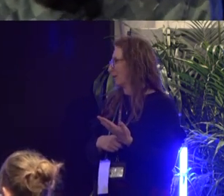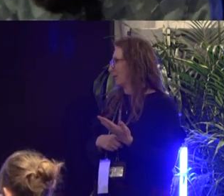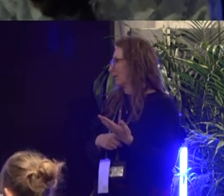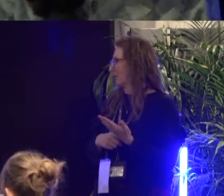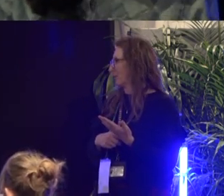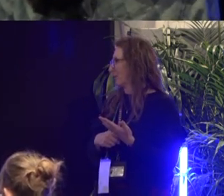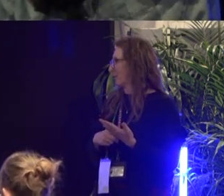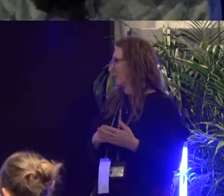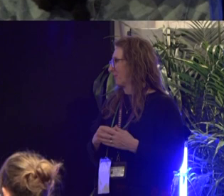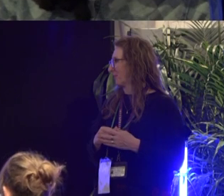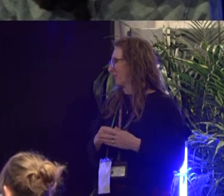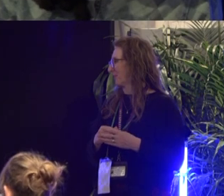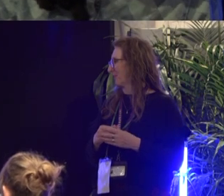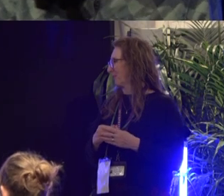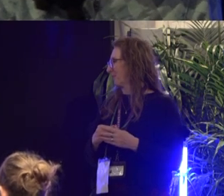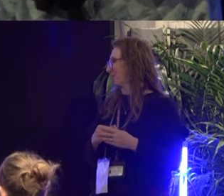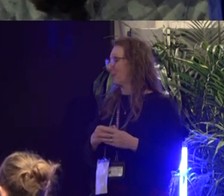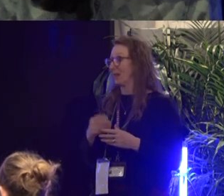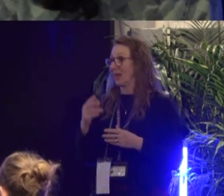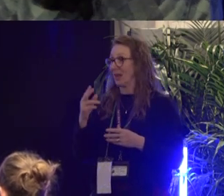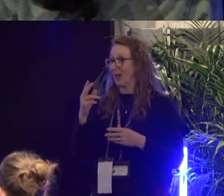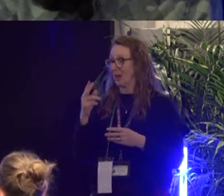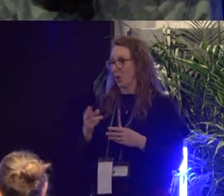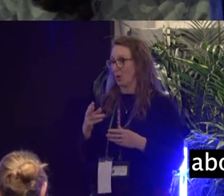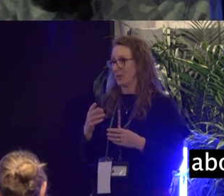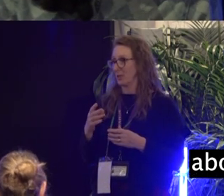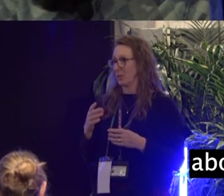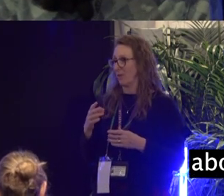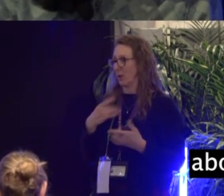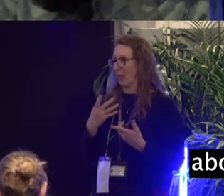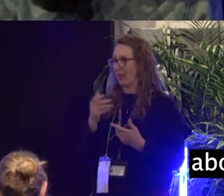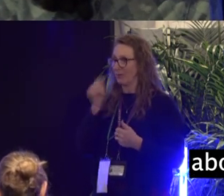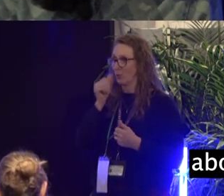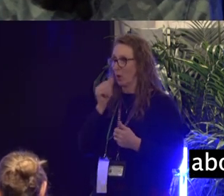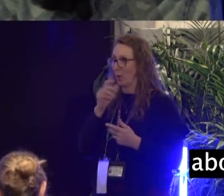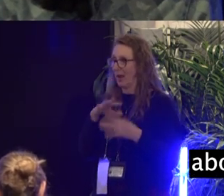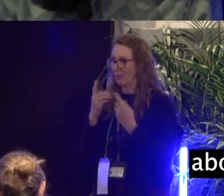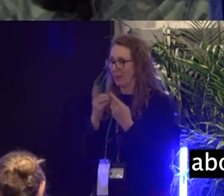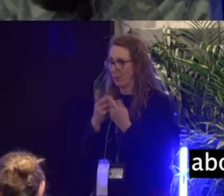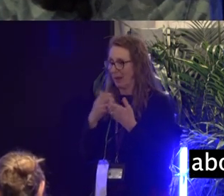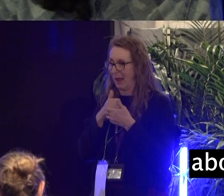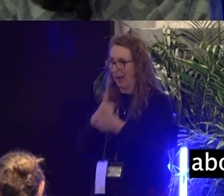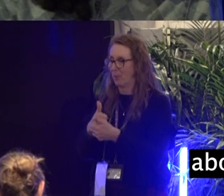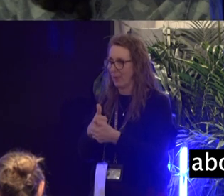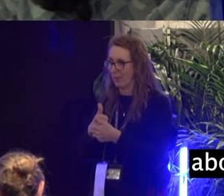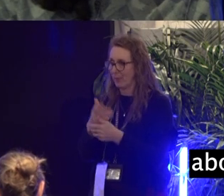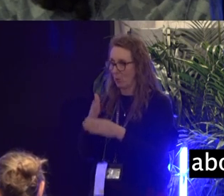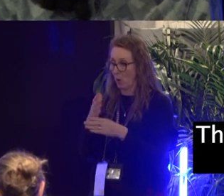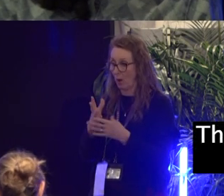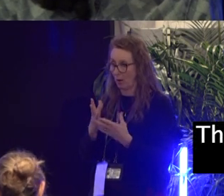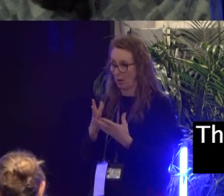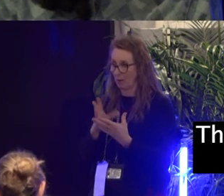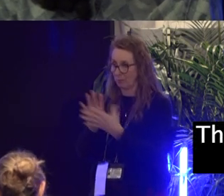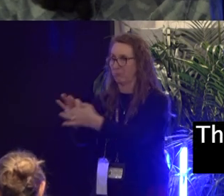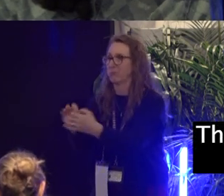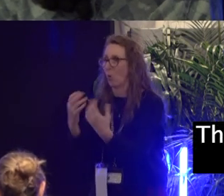the point is, an artist will think they have to learn everything about helping their work reach audiences. And